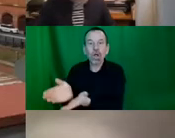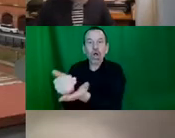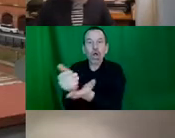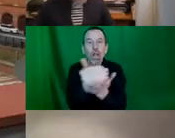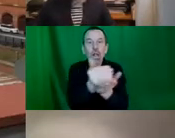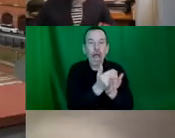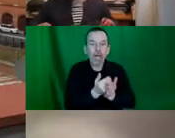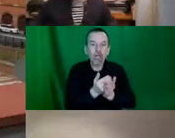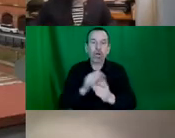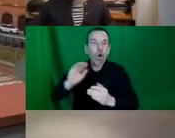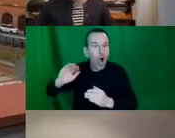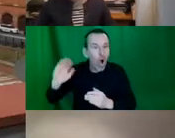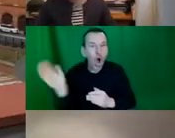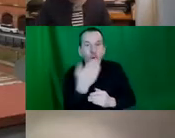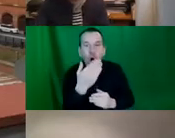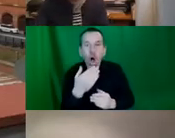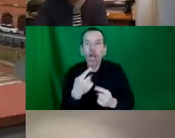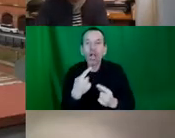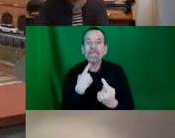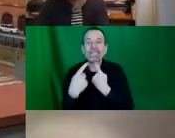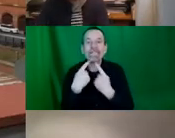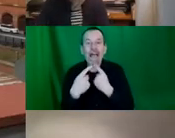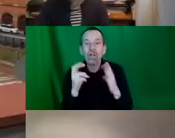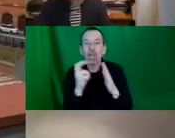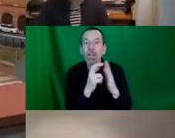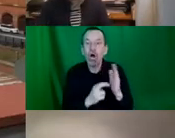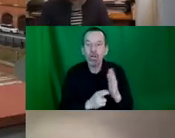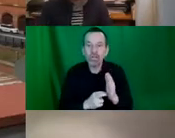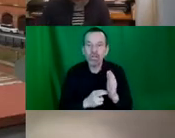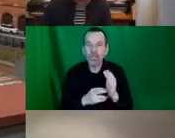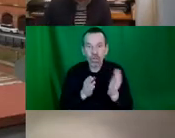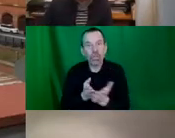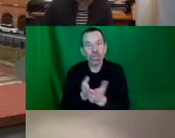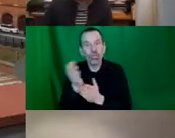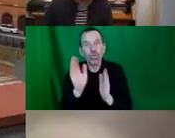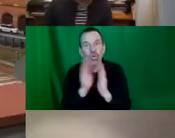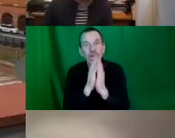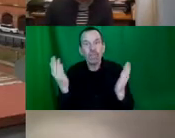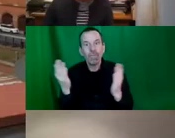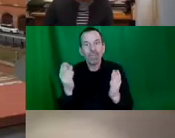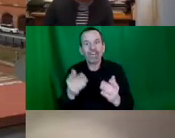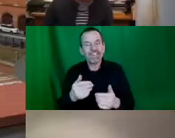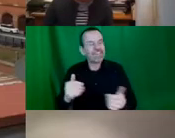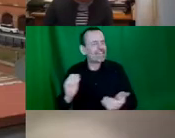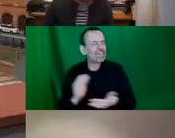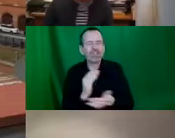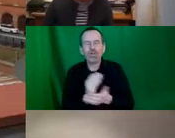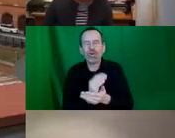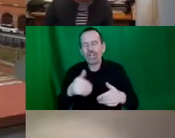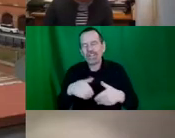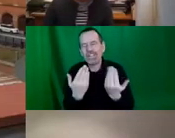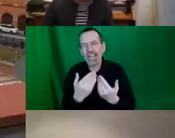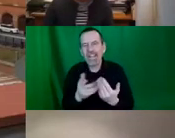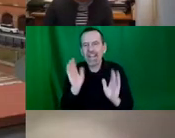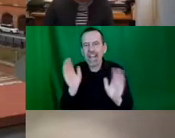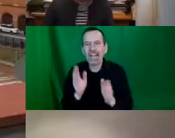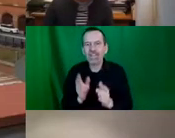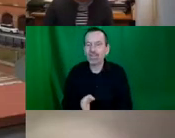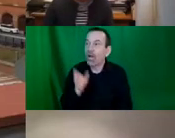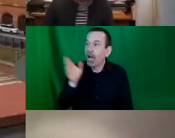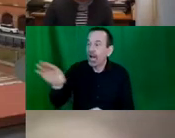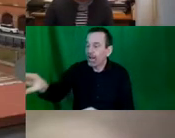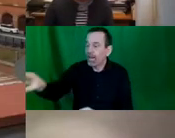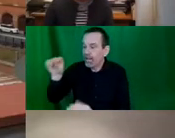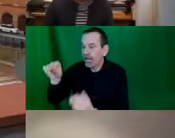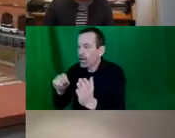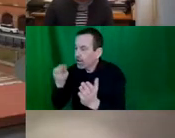whole library. It was an enjoyable day, running around the entire building, collecting the loggers directly from locations, gave me a real insight